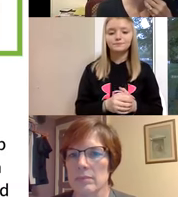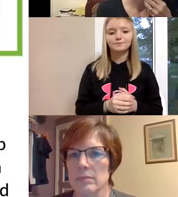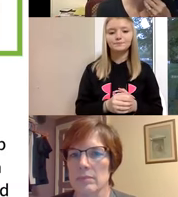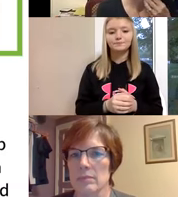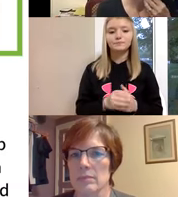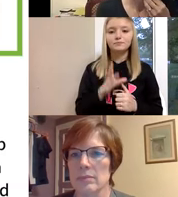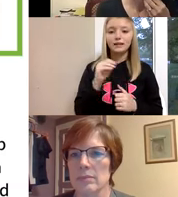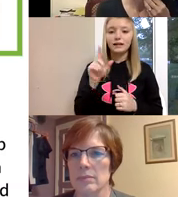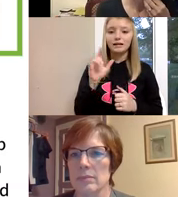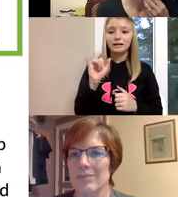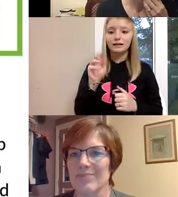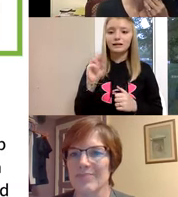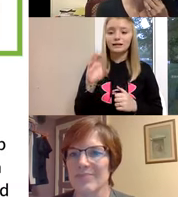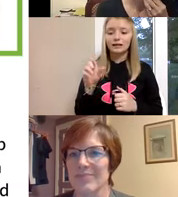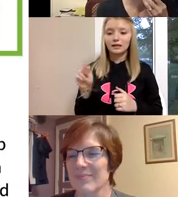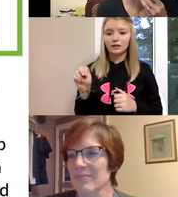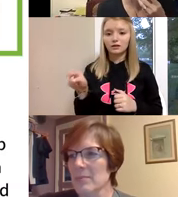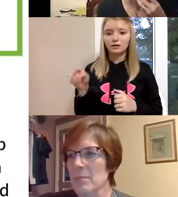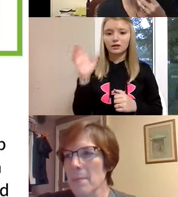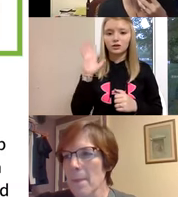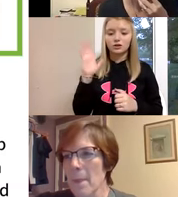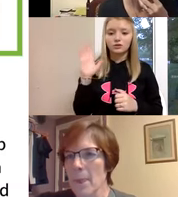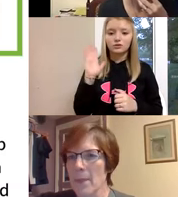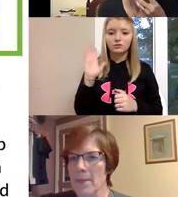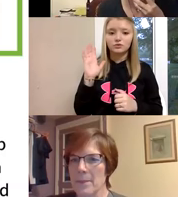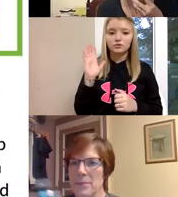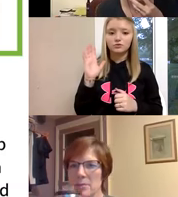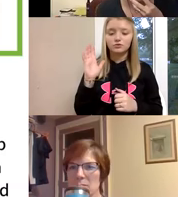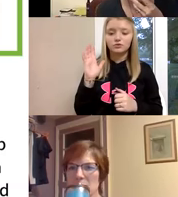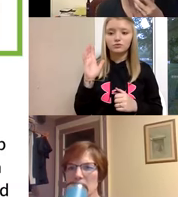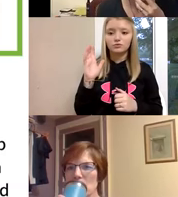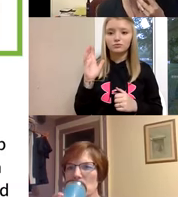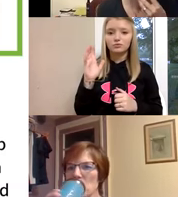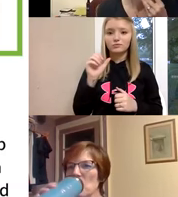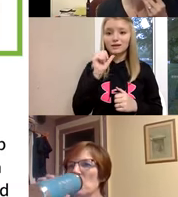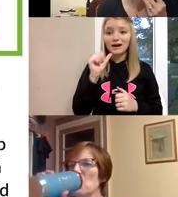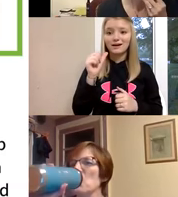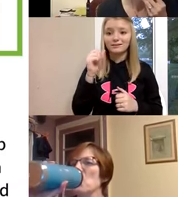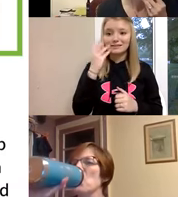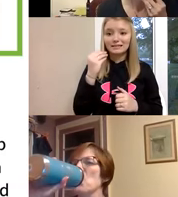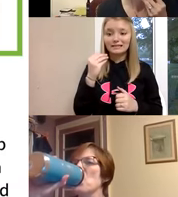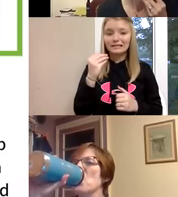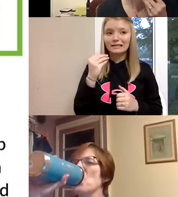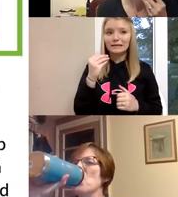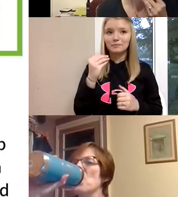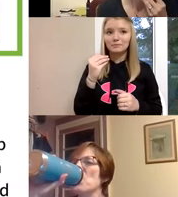Lincoln used to not sleep on a regular full